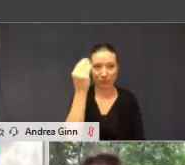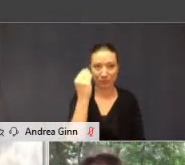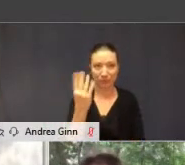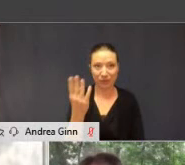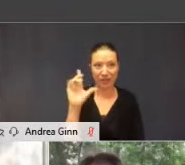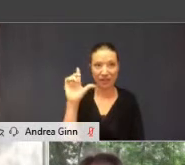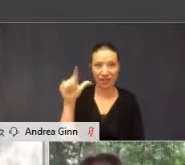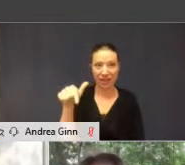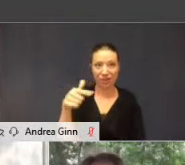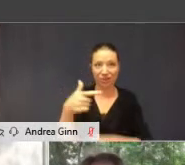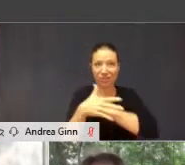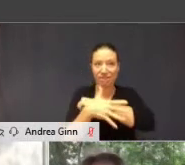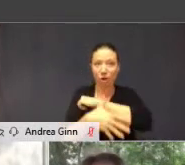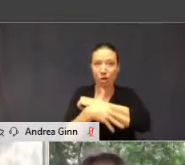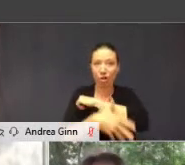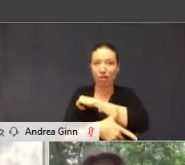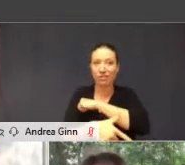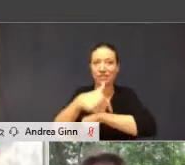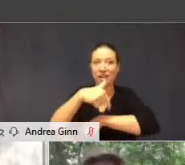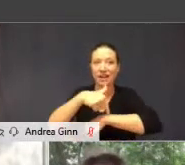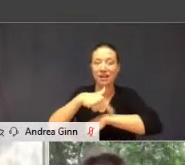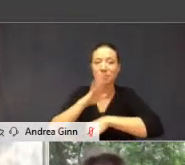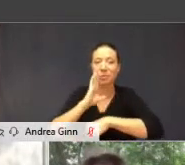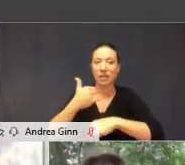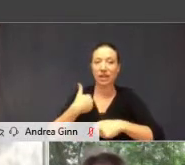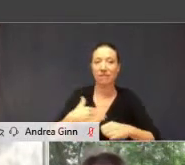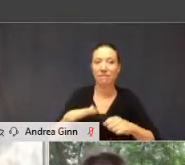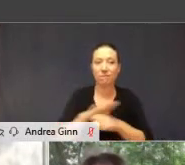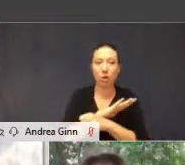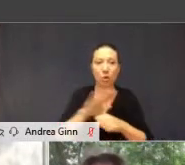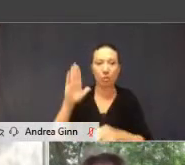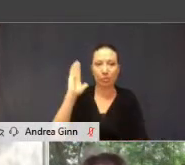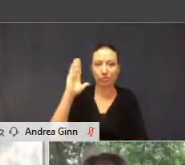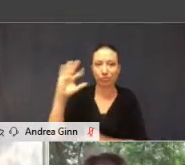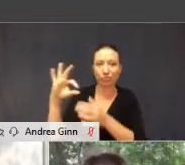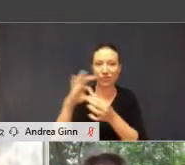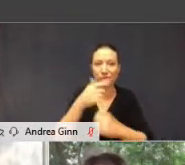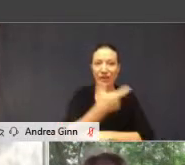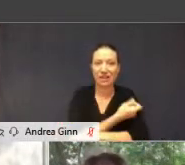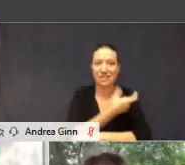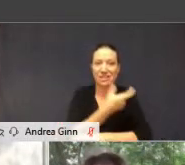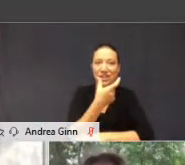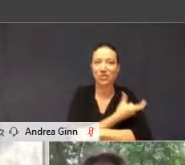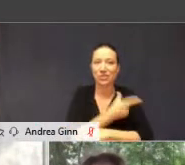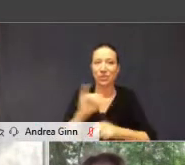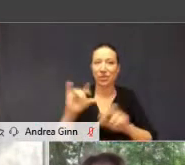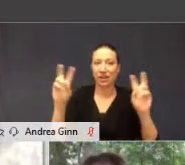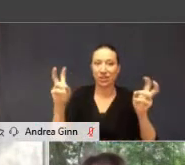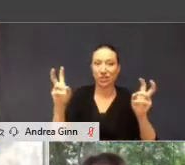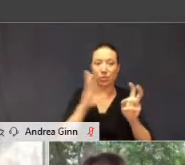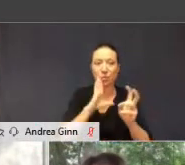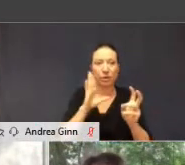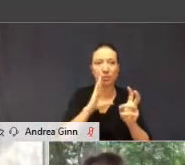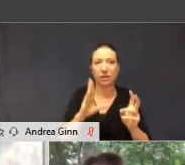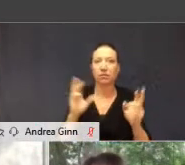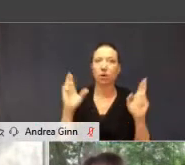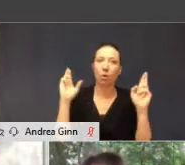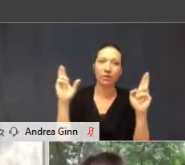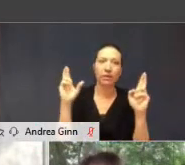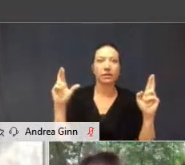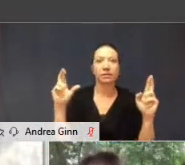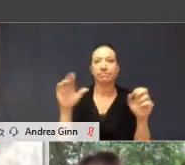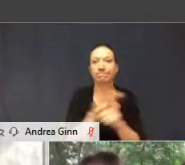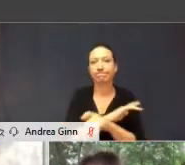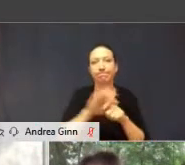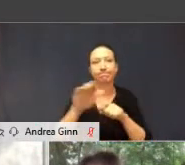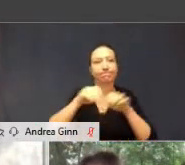later this fall on vaccinations. And so that issue hopefully will be thoroughly aired at that session as well.